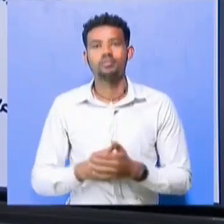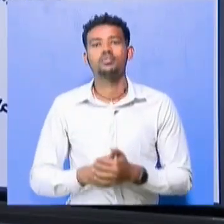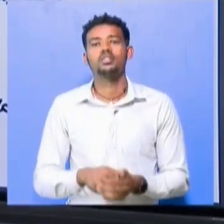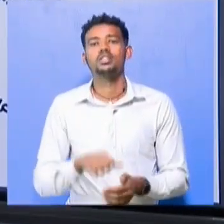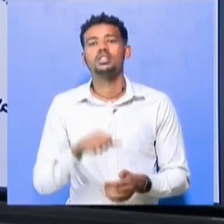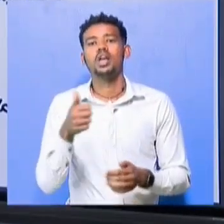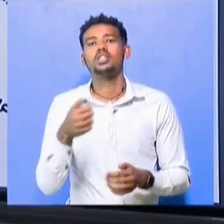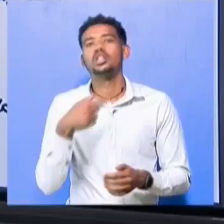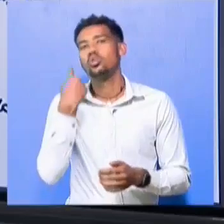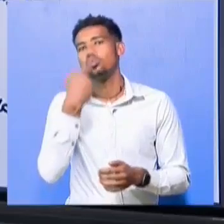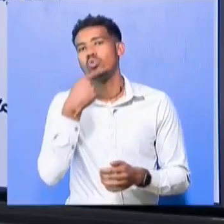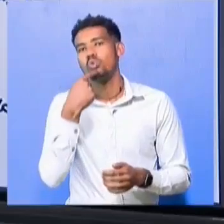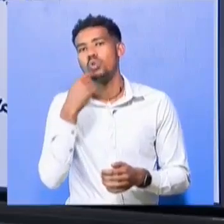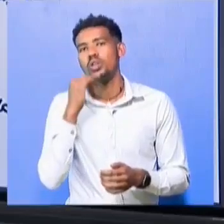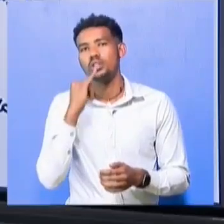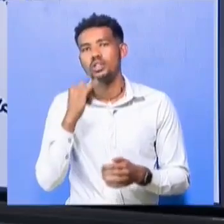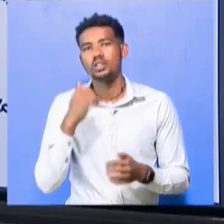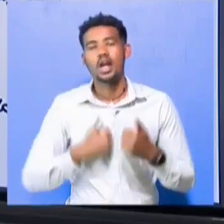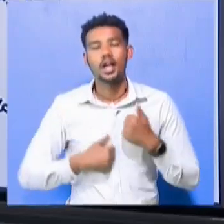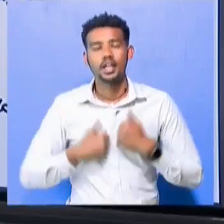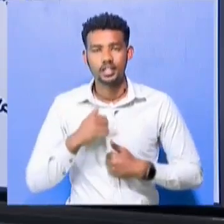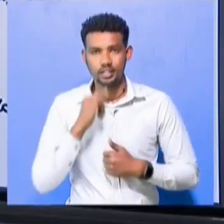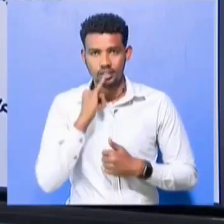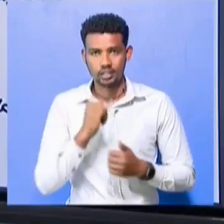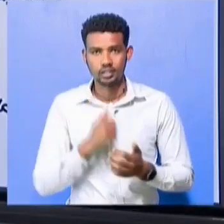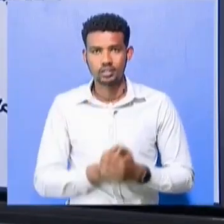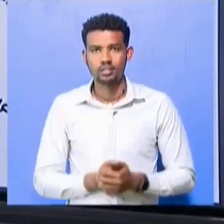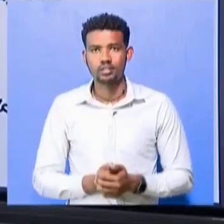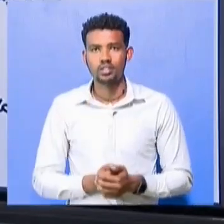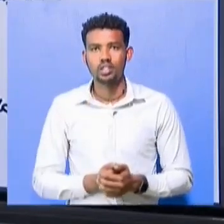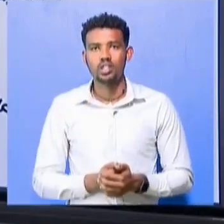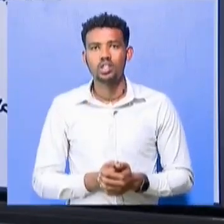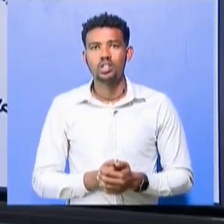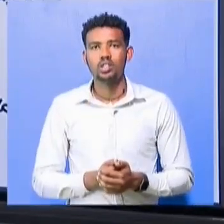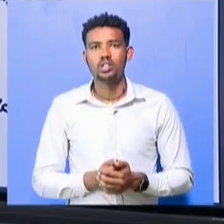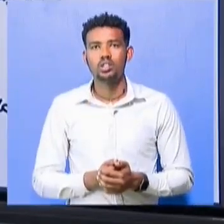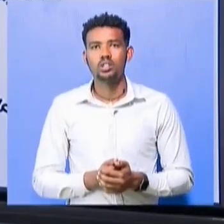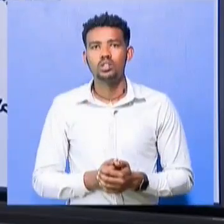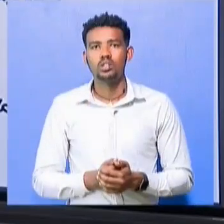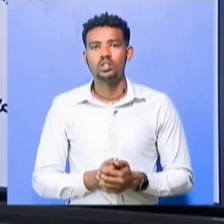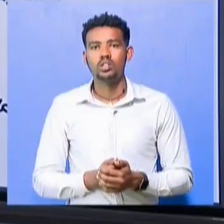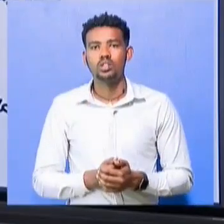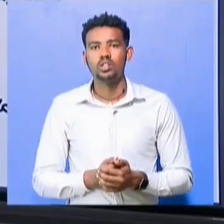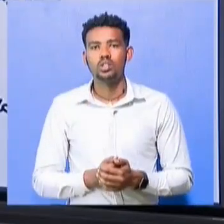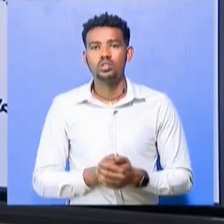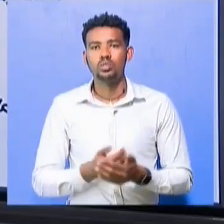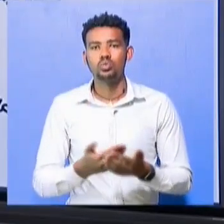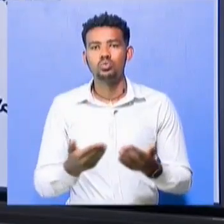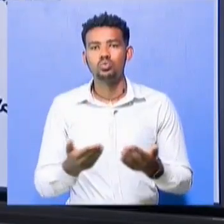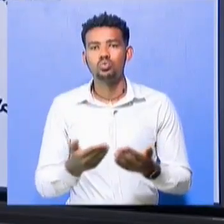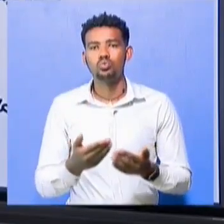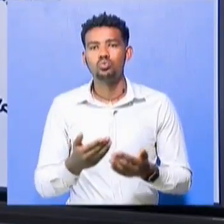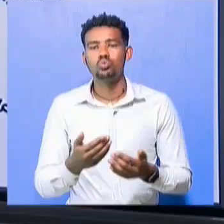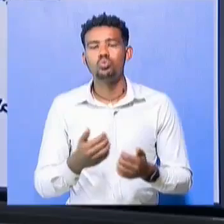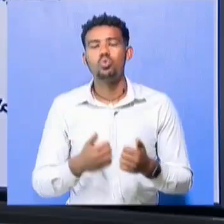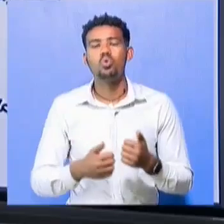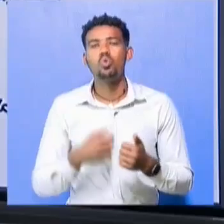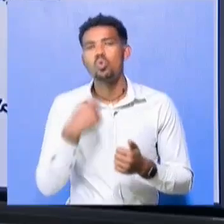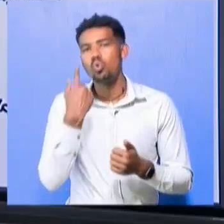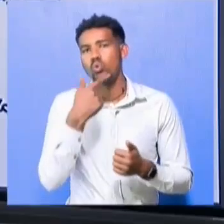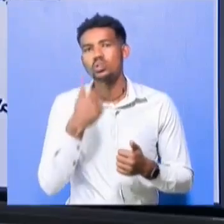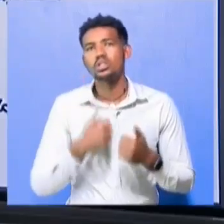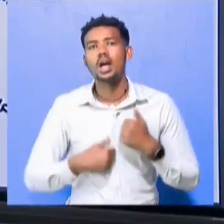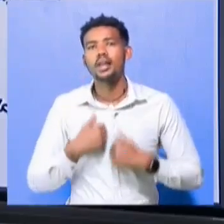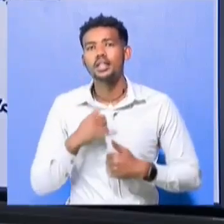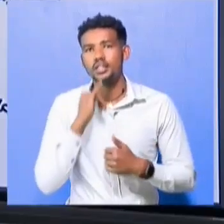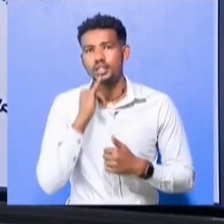is who are the addressees? Yeah, who are the addressees? Again, it is a person. Here and now, what